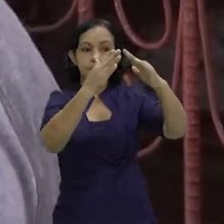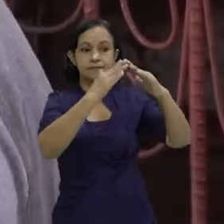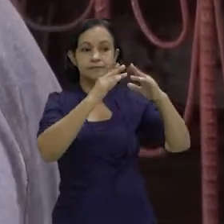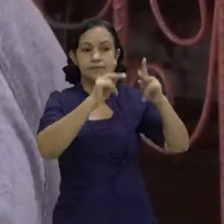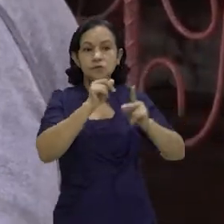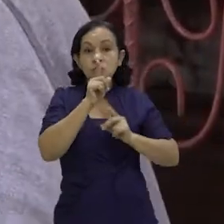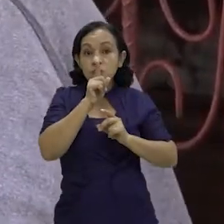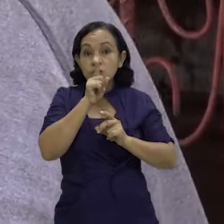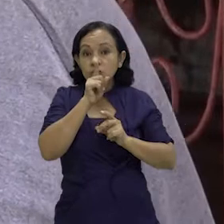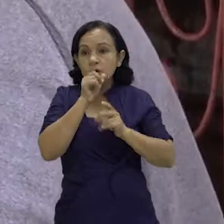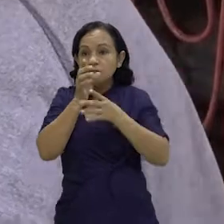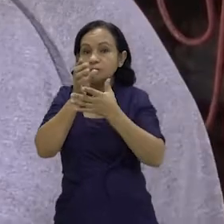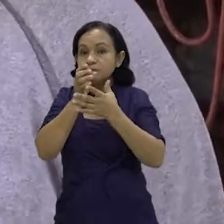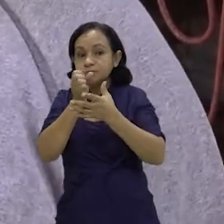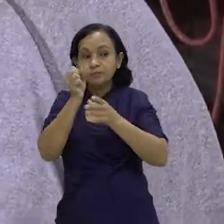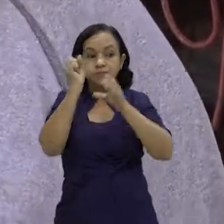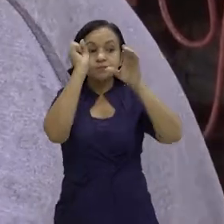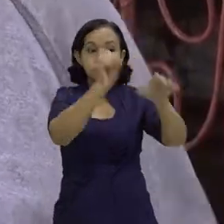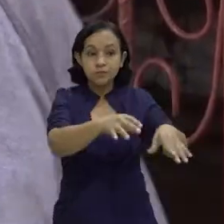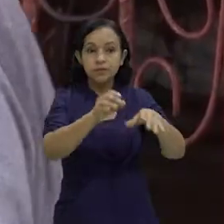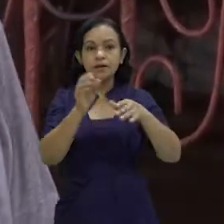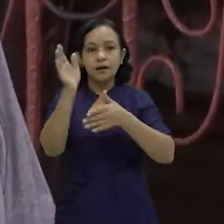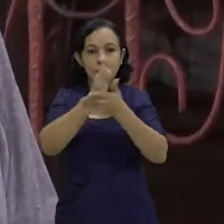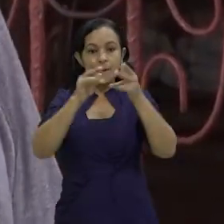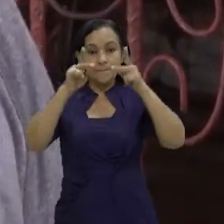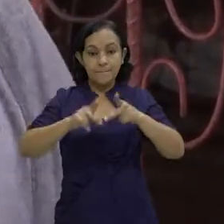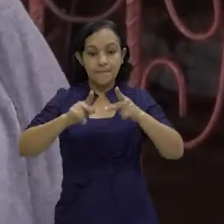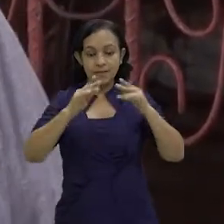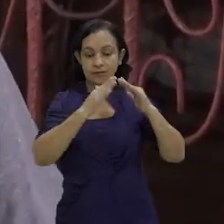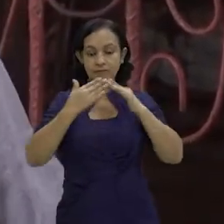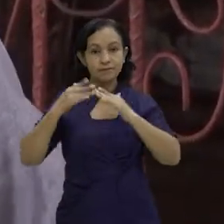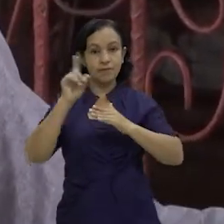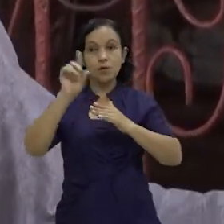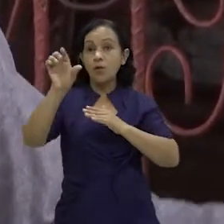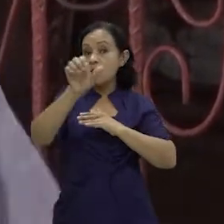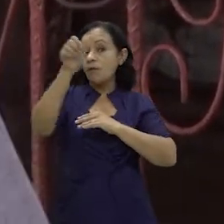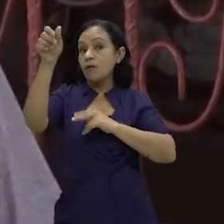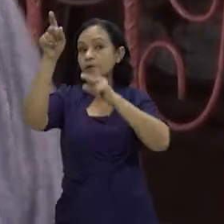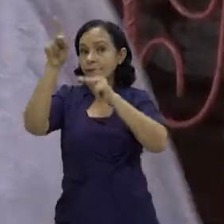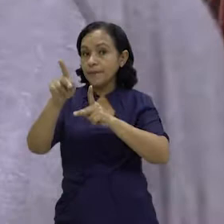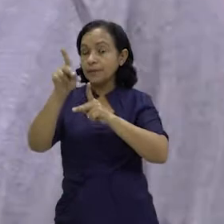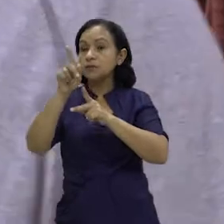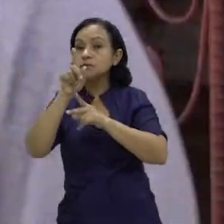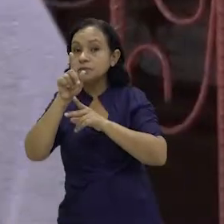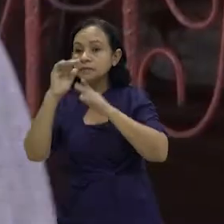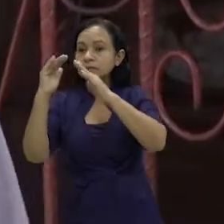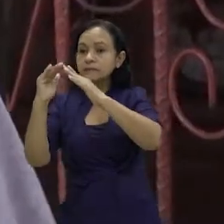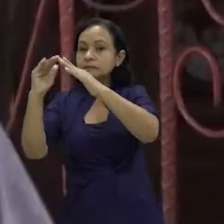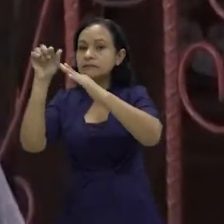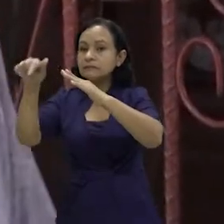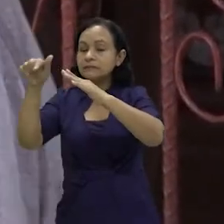this neighborhood come to throw all the desperdicios of this neighborhood, because that is what happens, sometimes it is the same people from this neighborhood, but they come